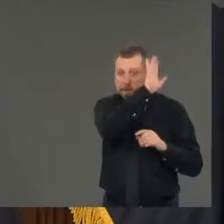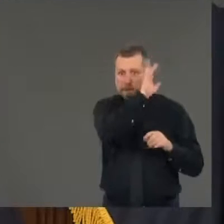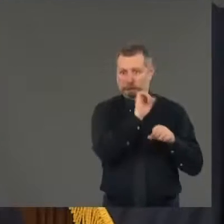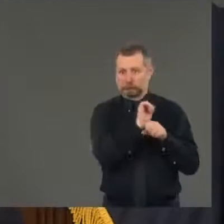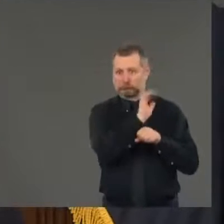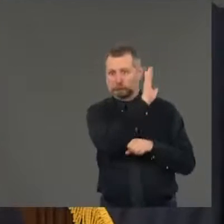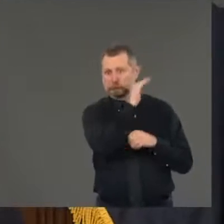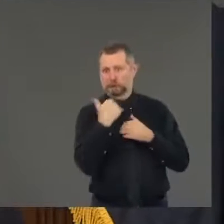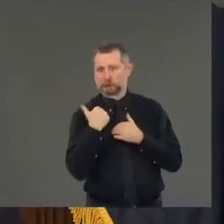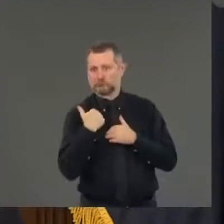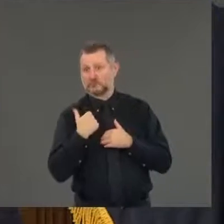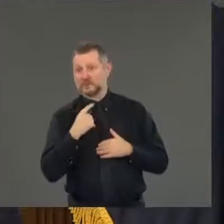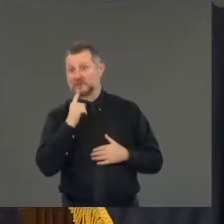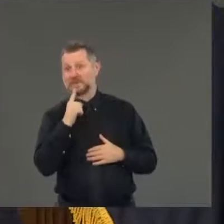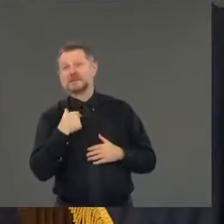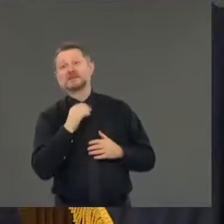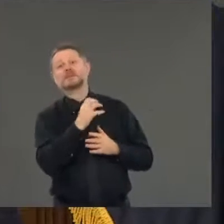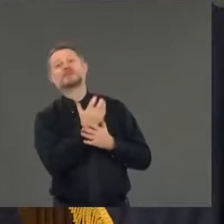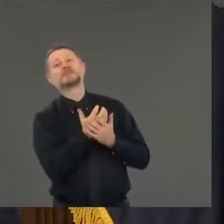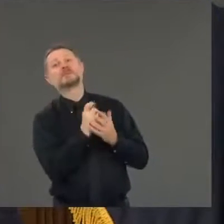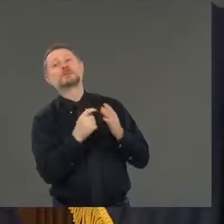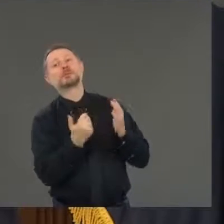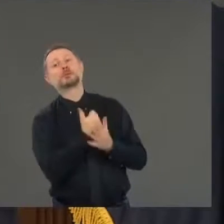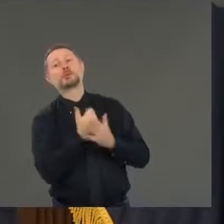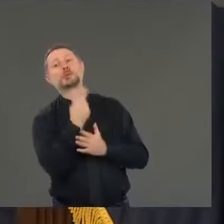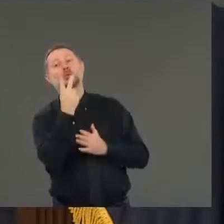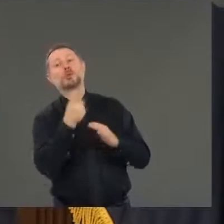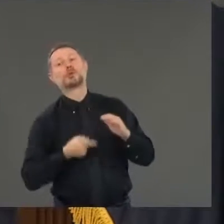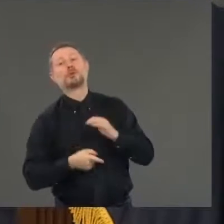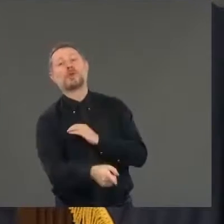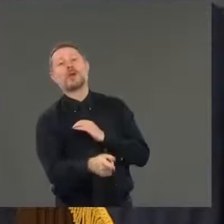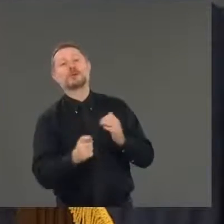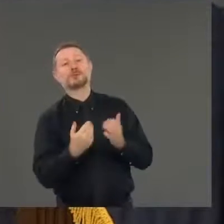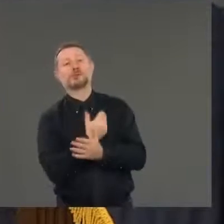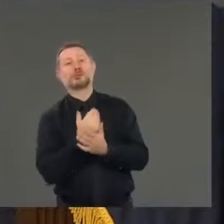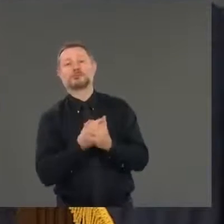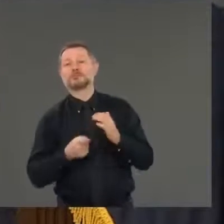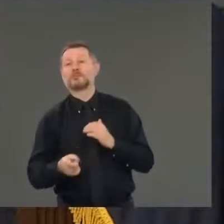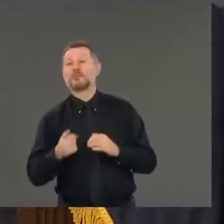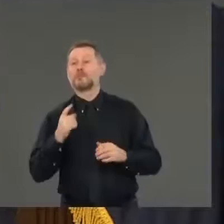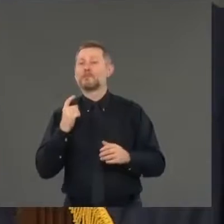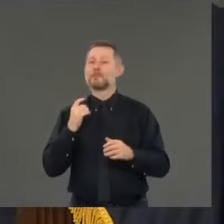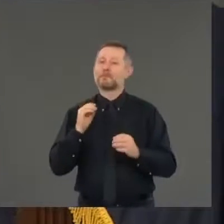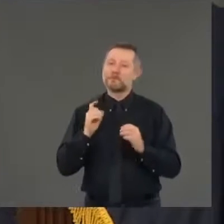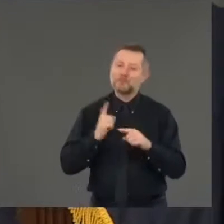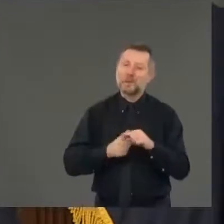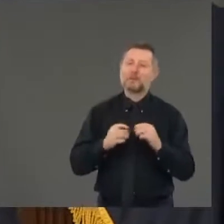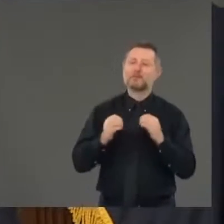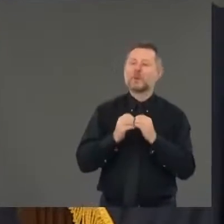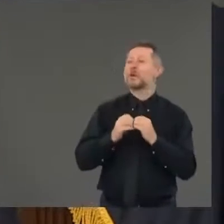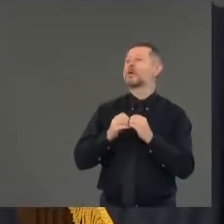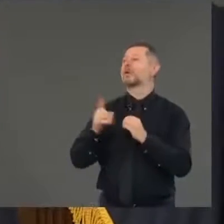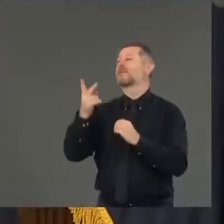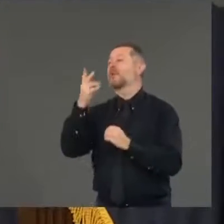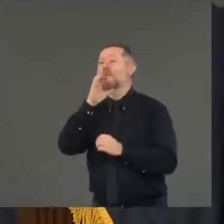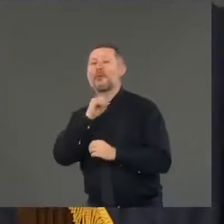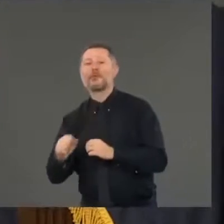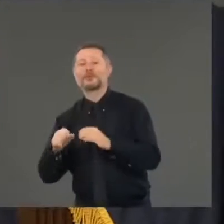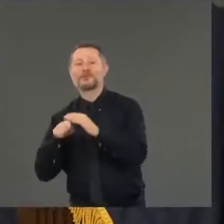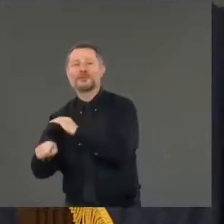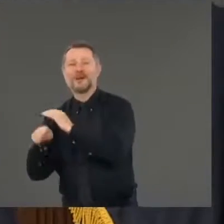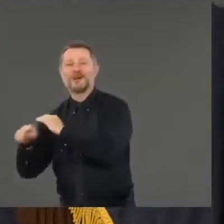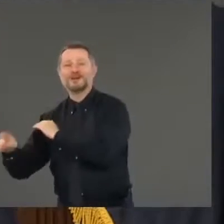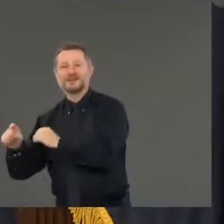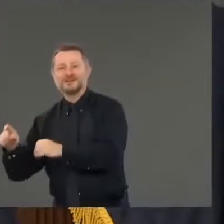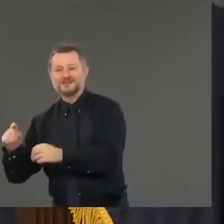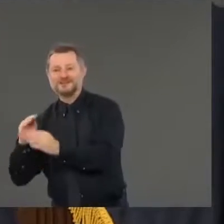Amtrak says they need 2 new tunnels and fixing the 2 old tunnels to deal with the thoroughfare